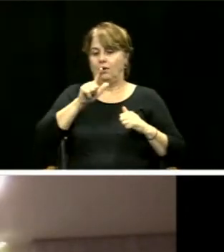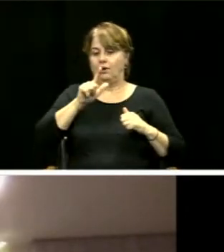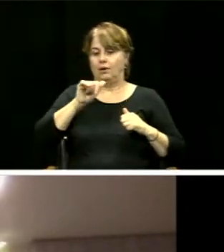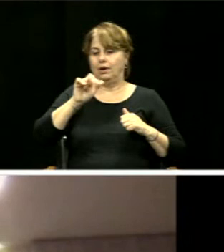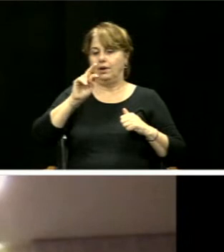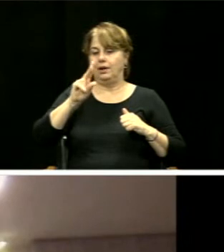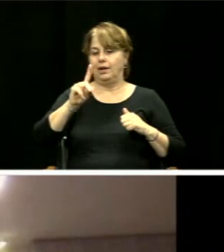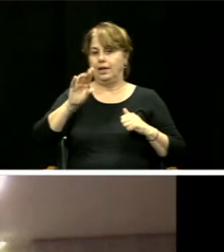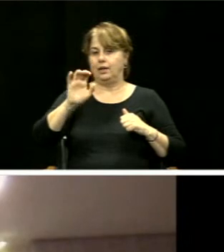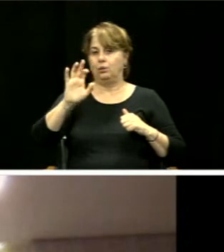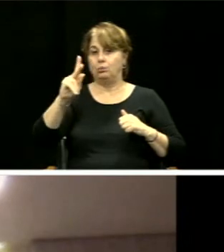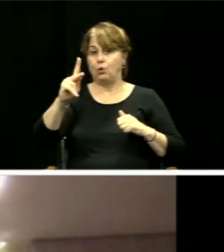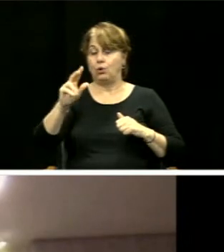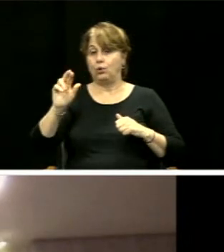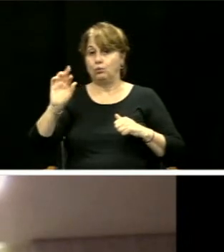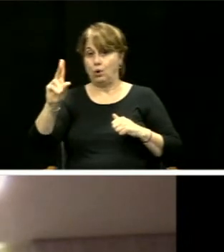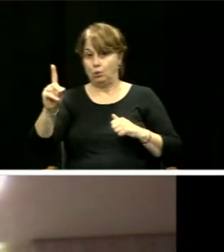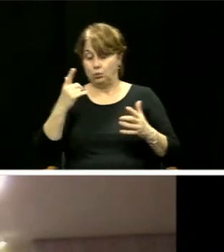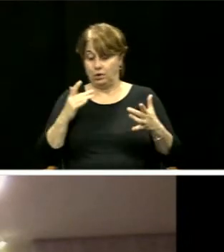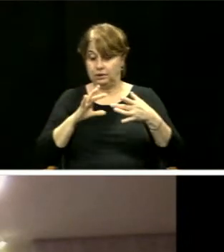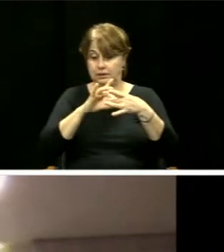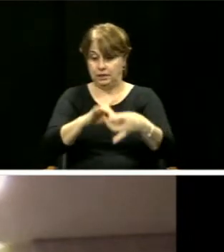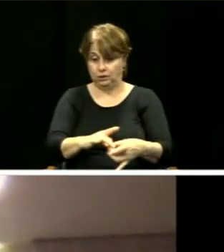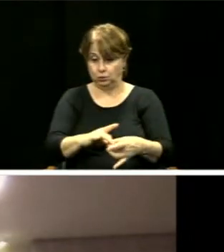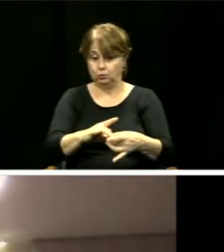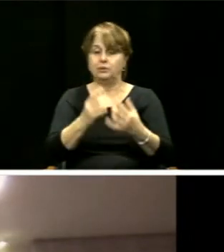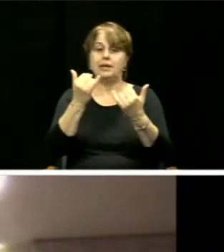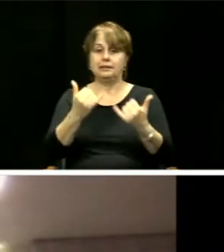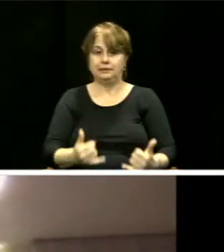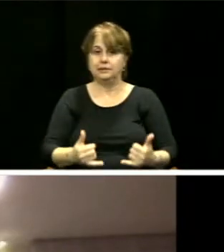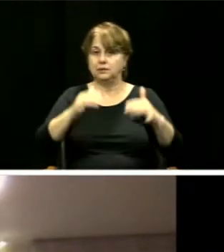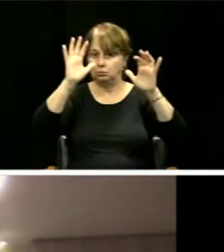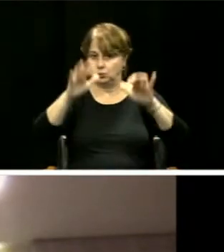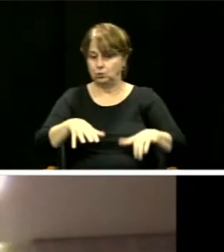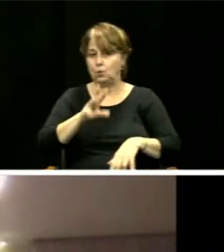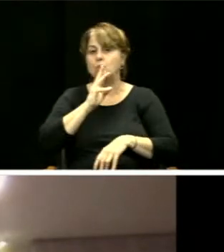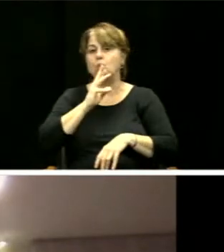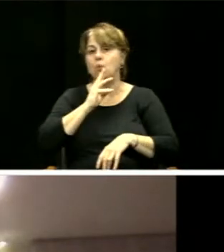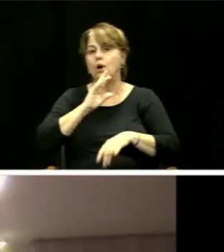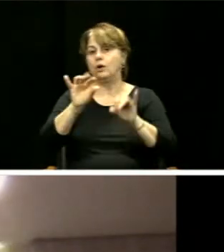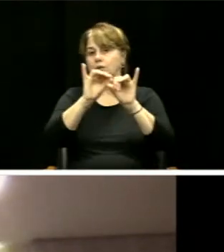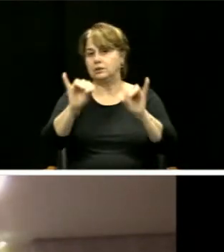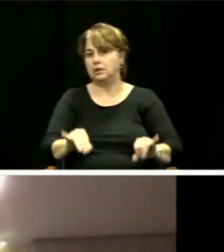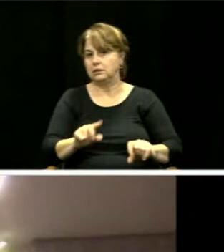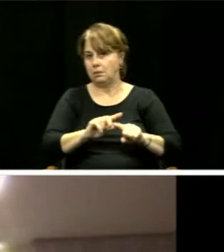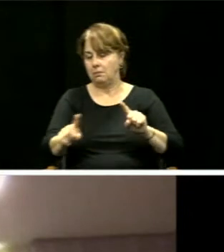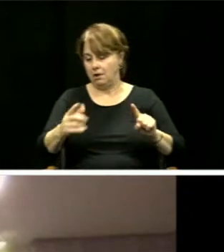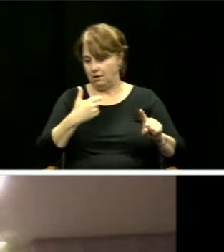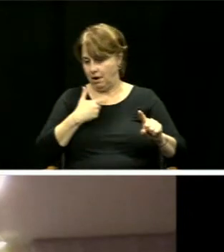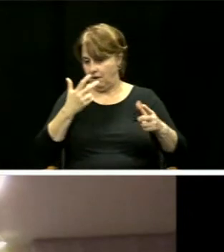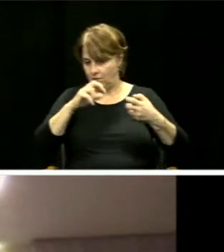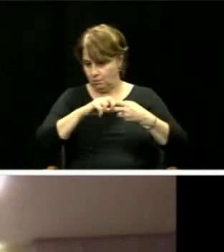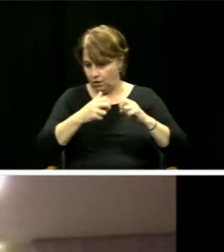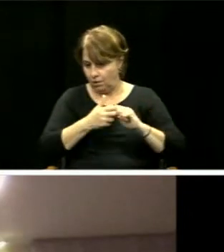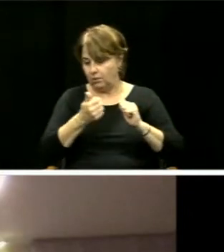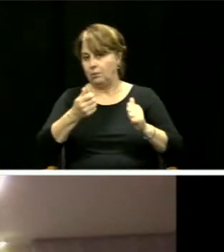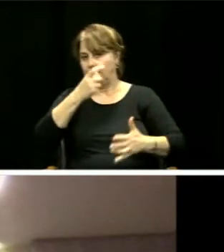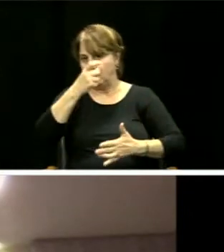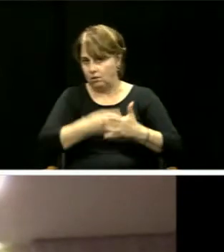to tie into the existing stormwater system, but are having difficulty with the hold harmless agreement and the